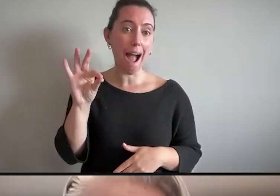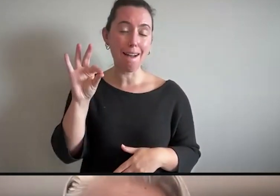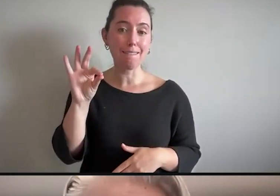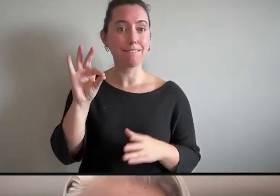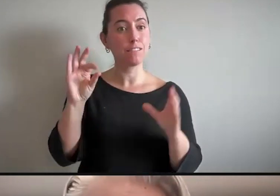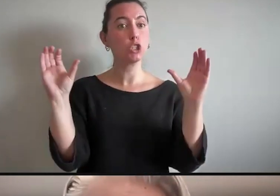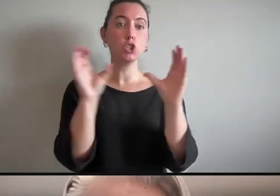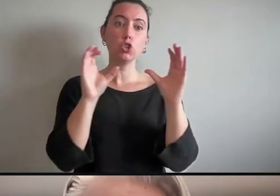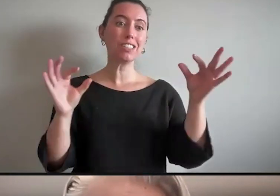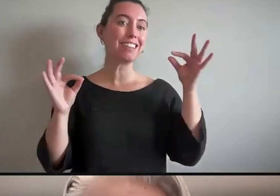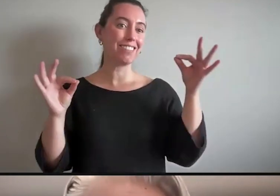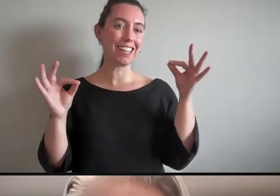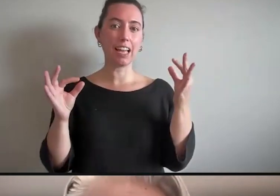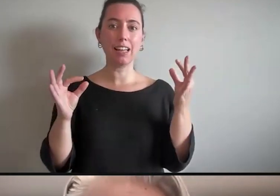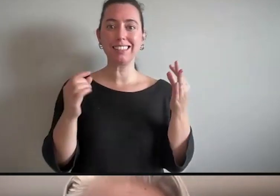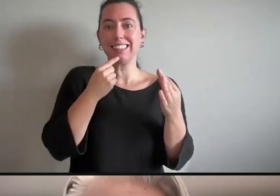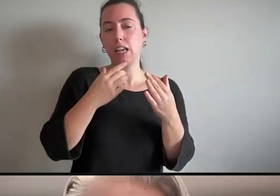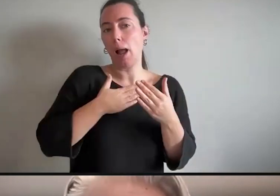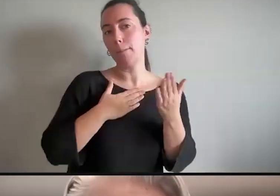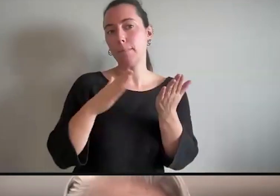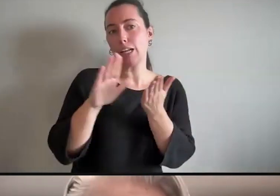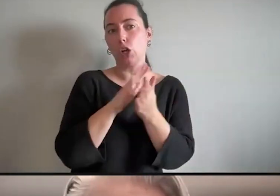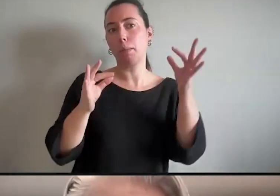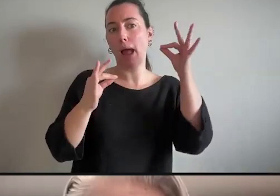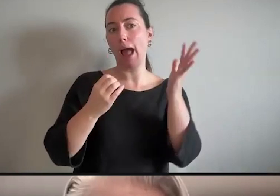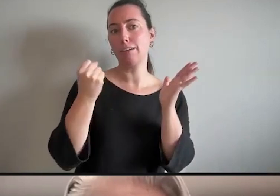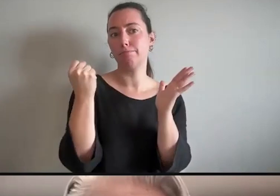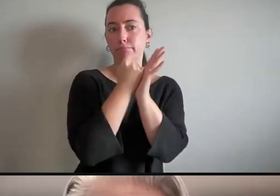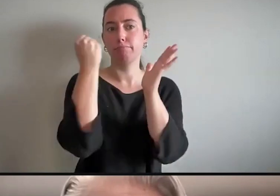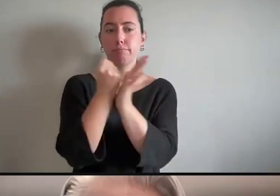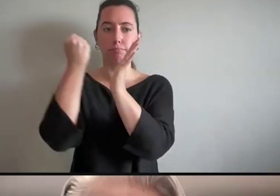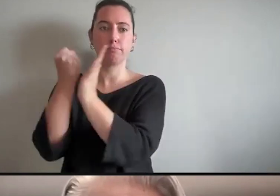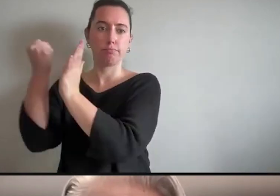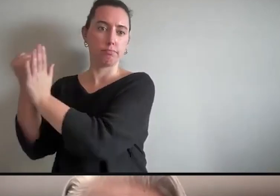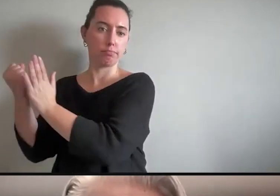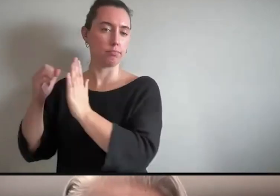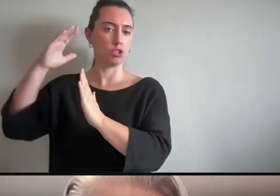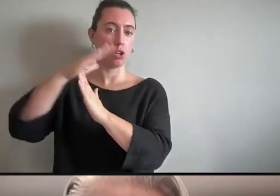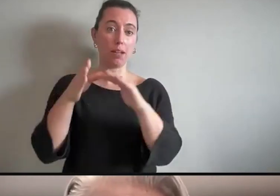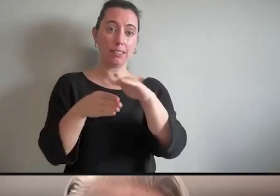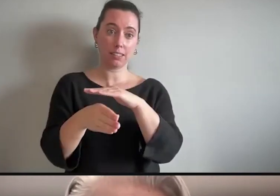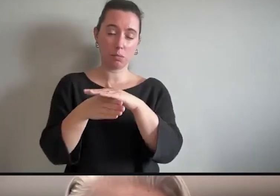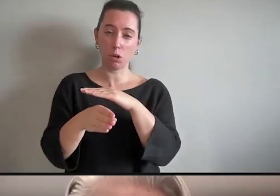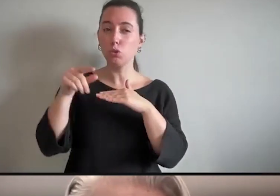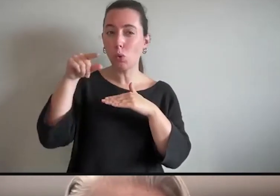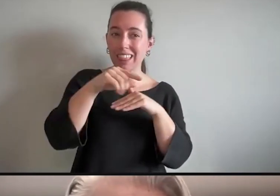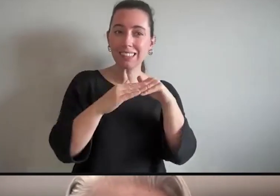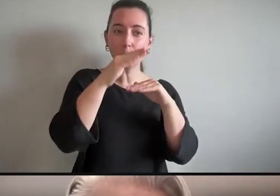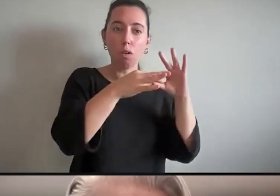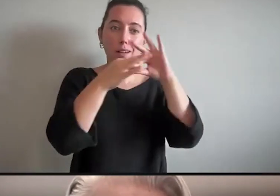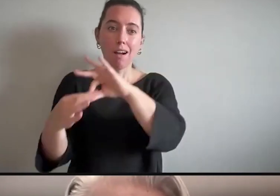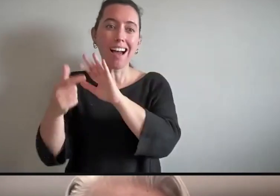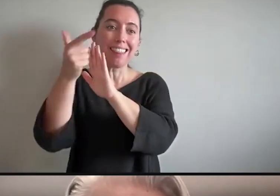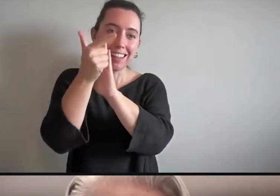certificate with saying my document has been cleared. Right. So the question is now is legislation. So if we go